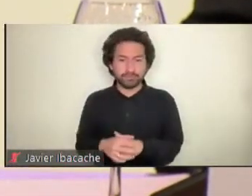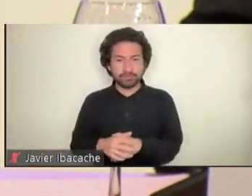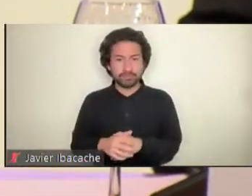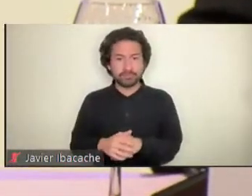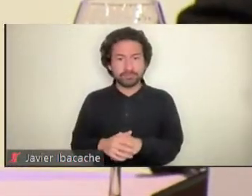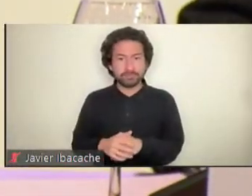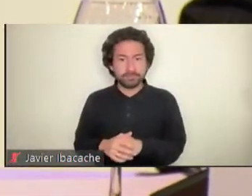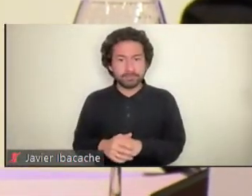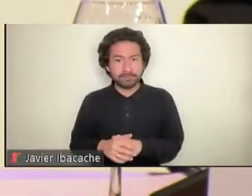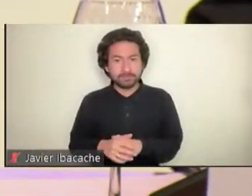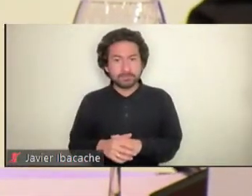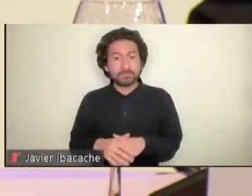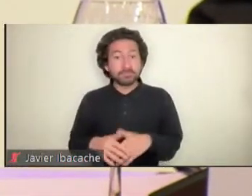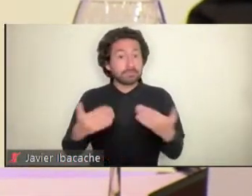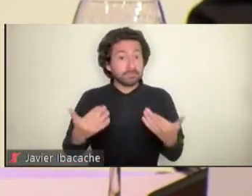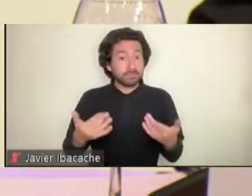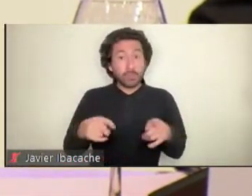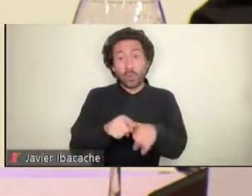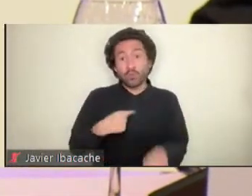system. Similarly,